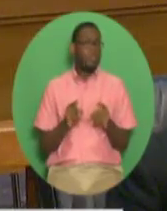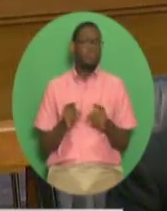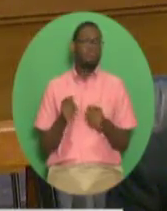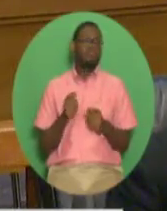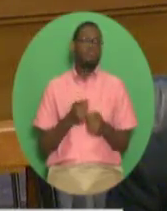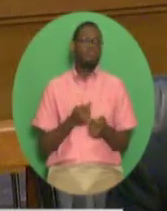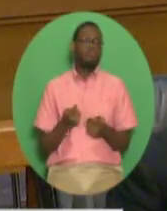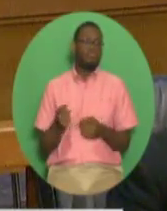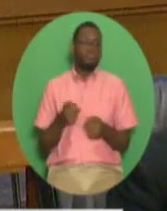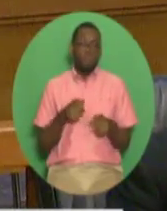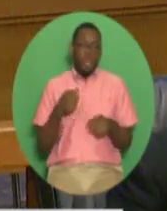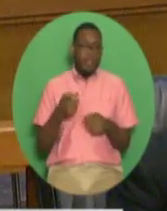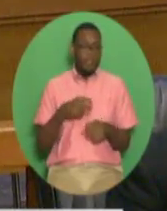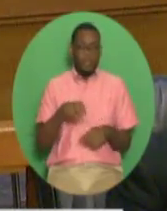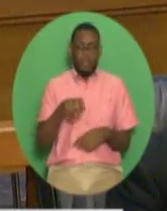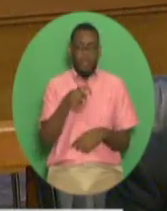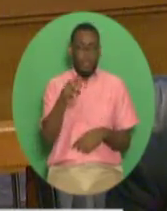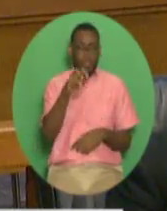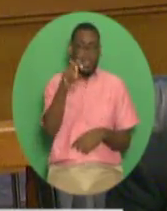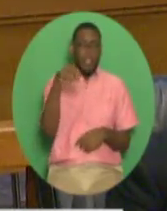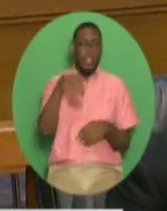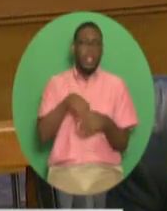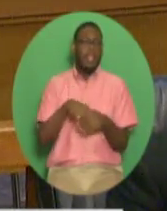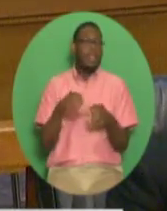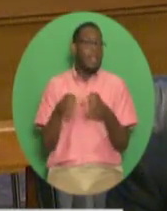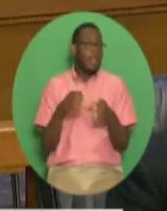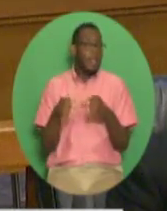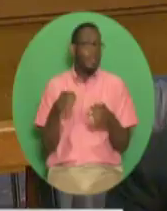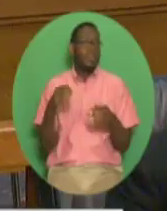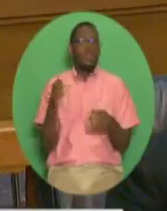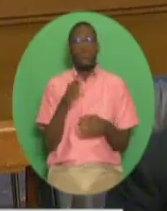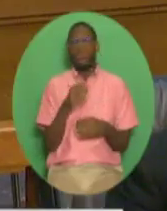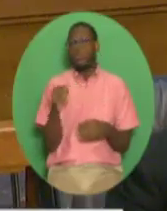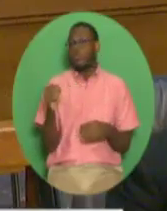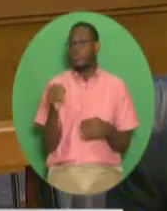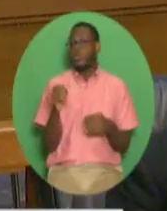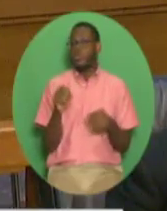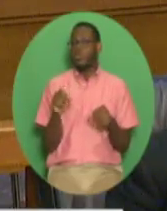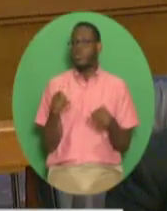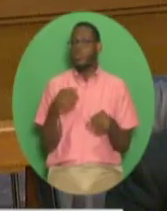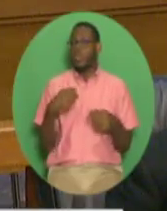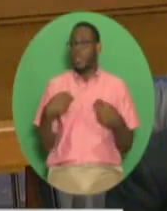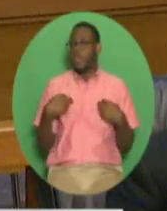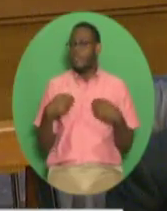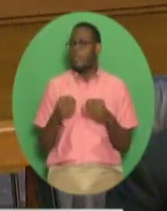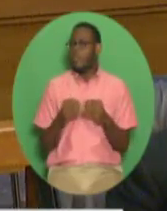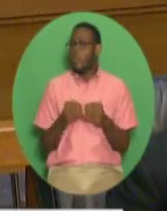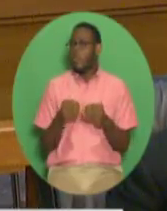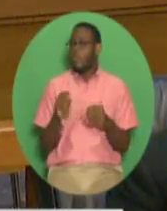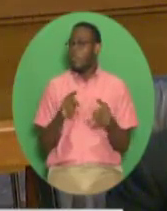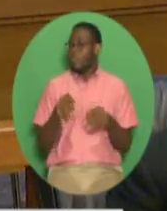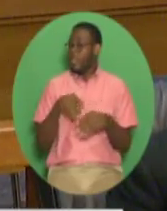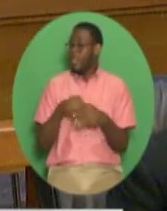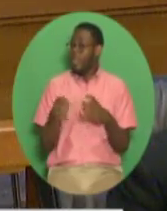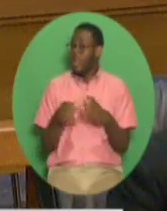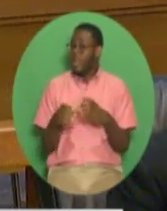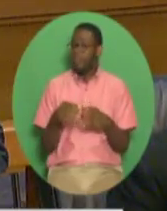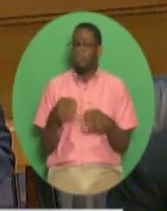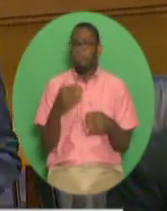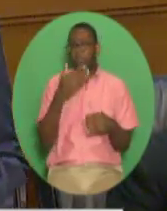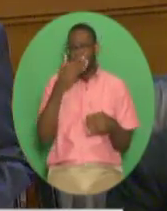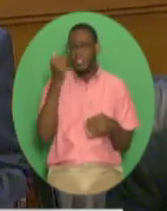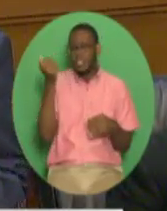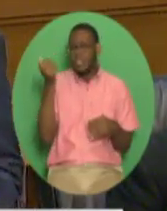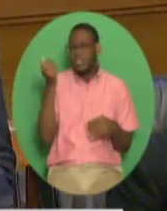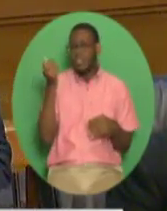ease in getting people to work. One of the other issues I would want to raise as well is that